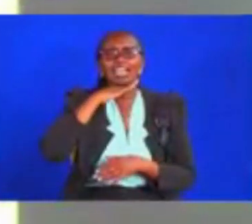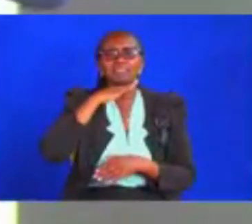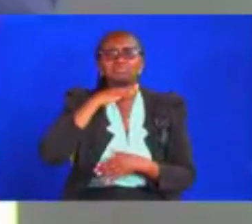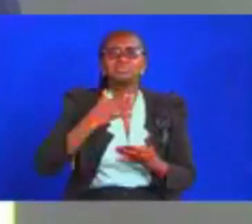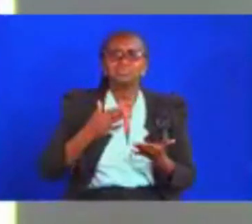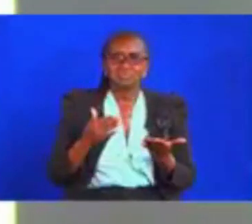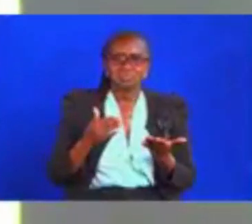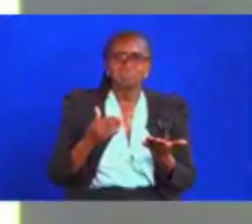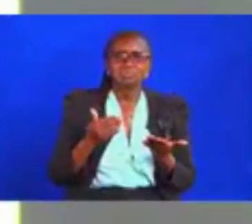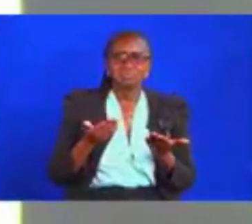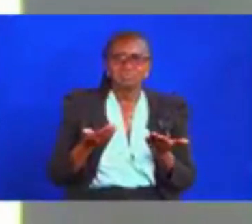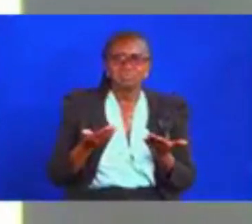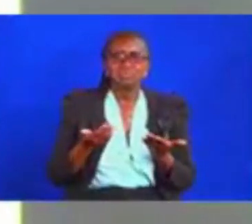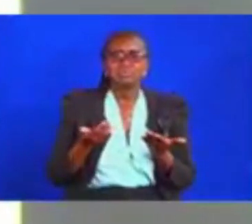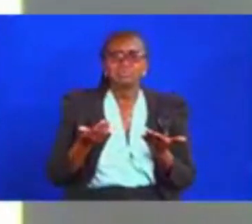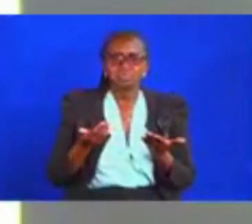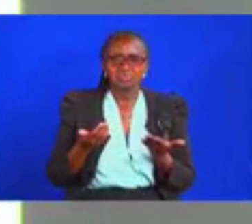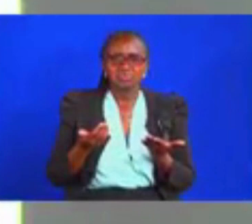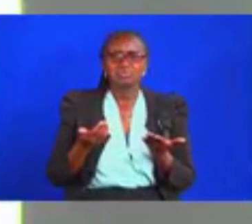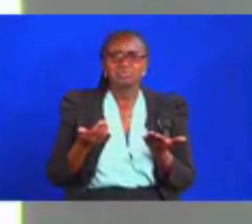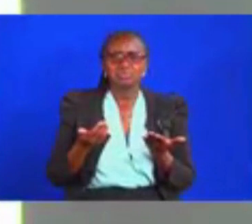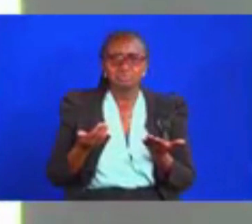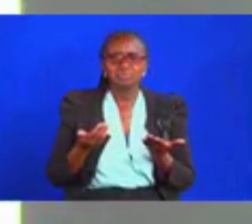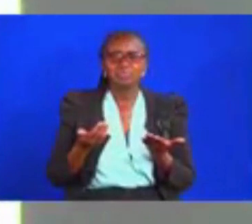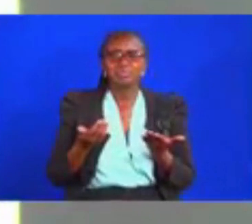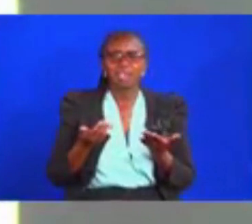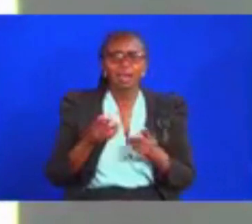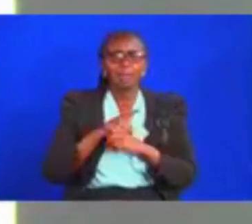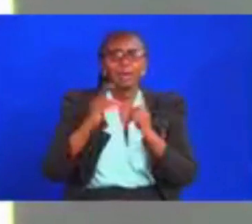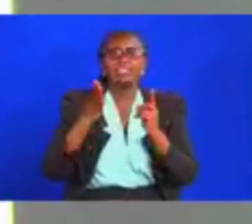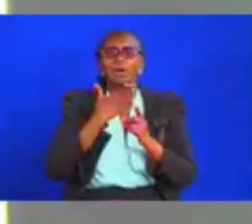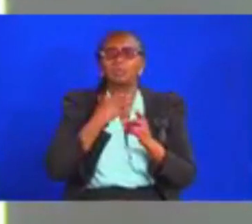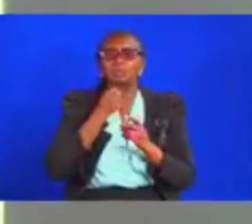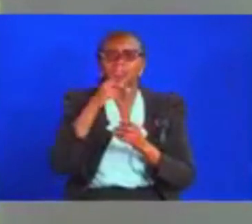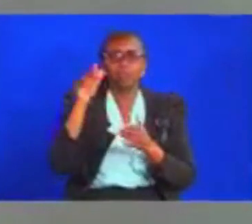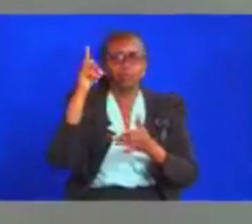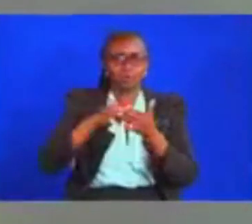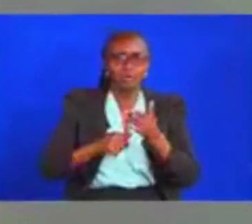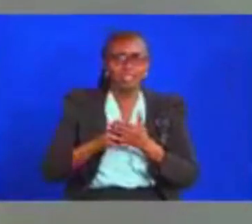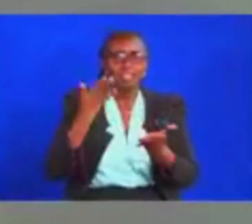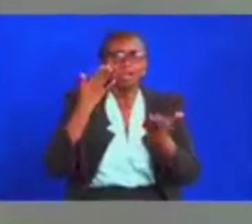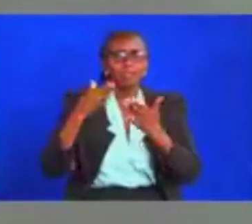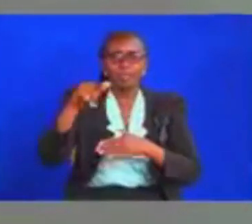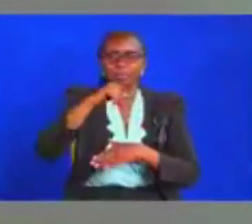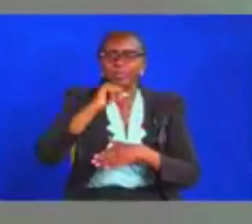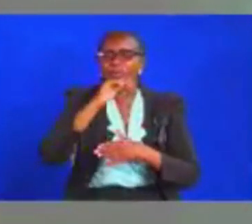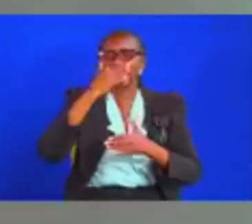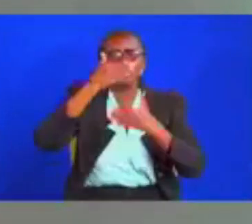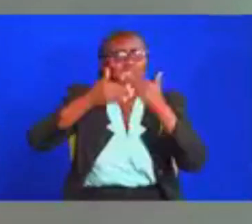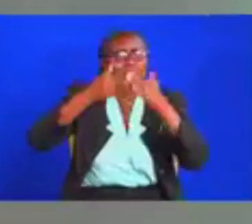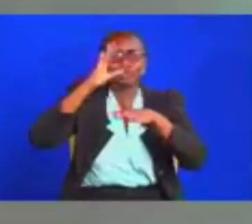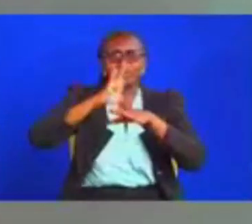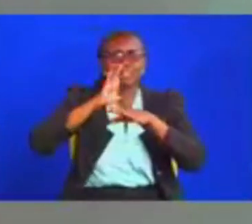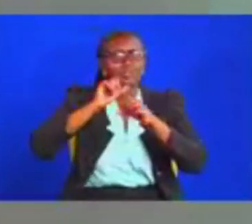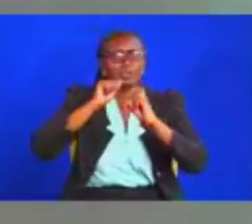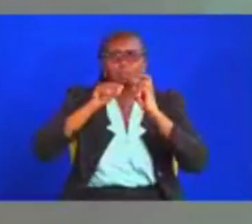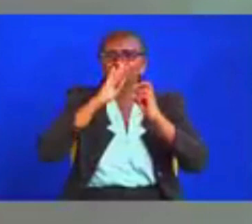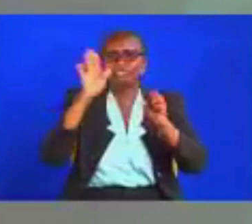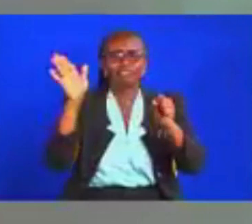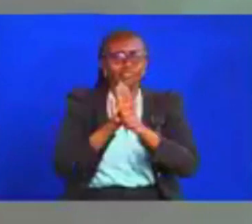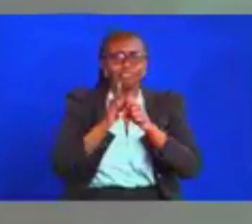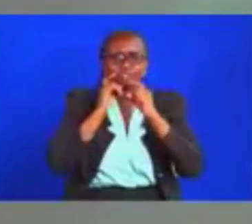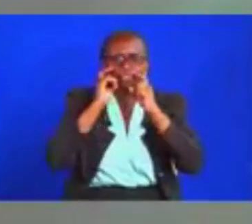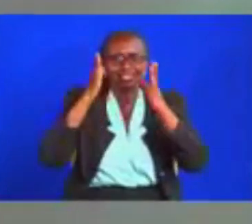another car, as important as that is. Can I tell you, may we not build churches that will be full of sinners that are